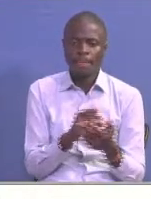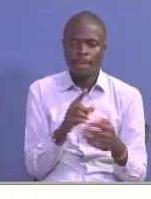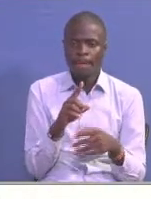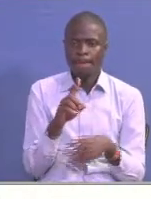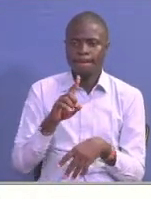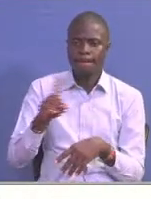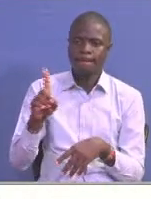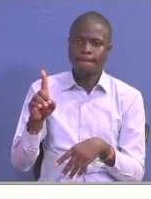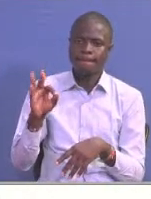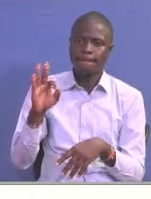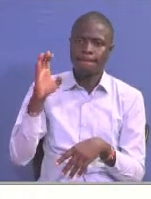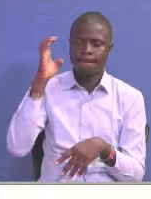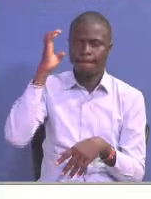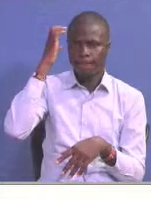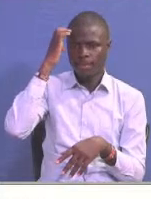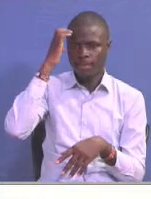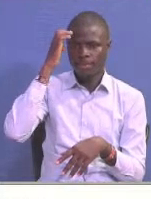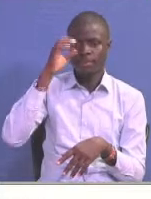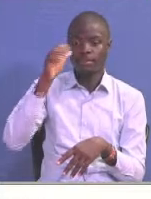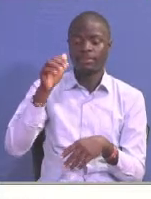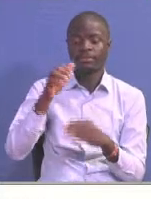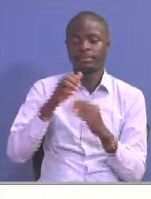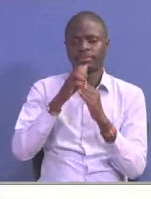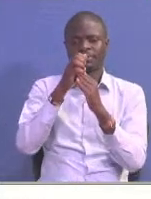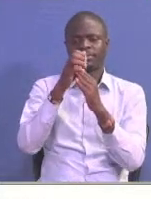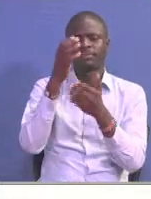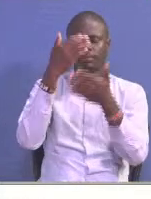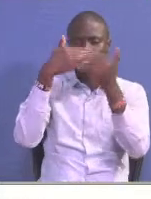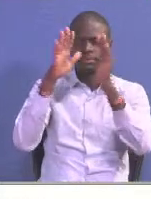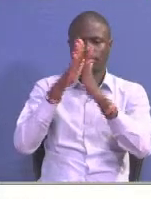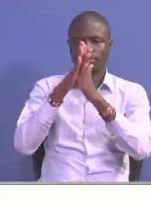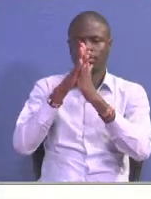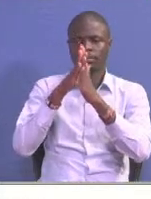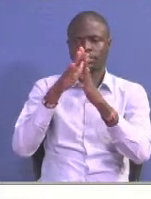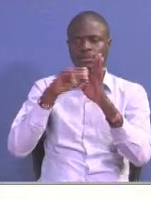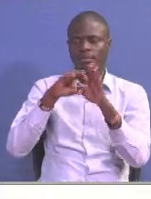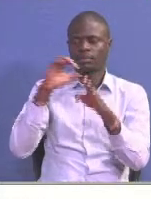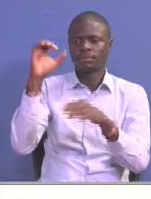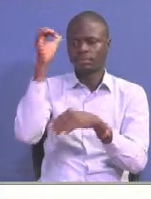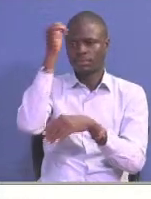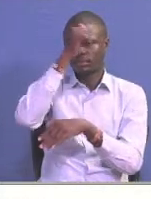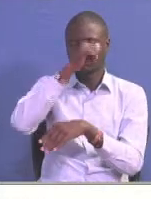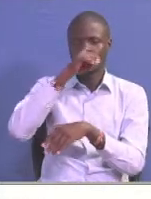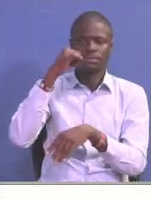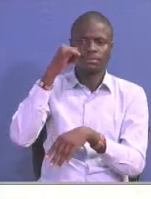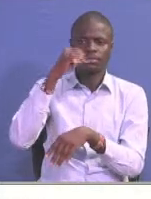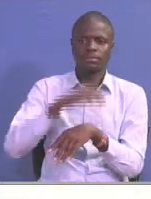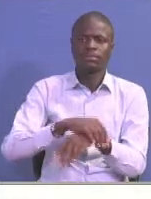and the Ministry of Education and other leading universities in East Africa,